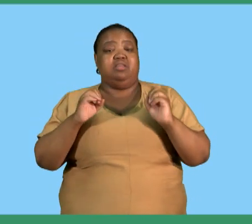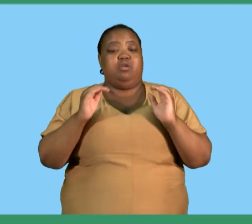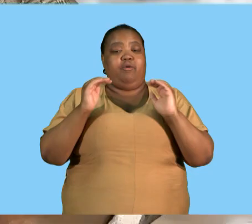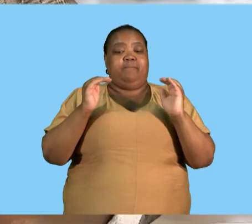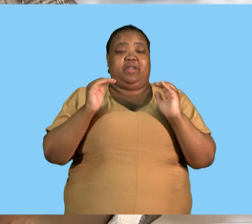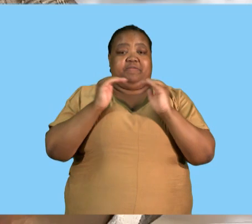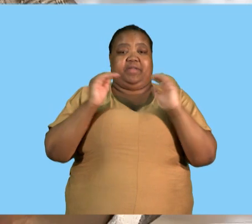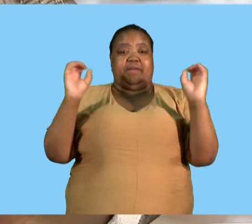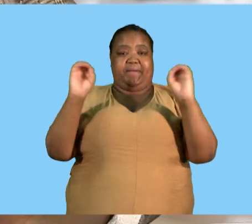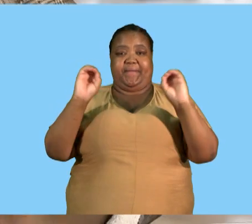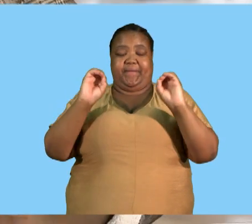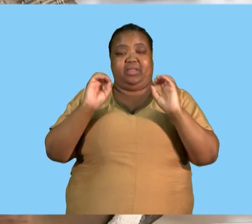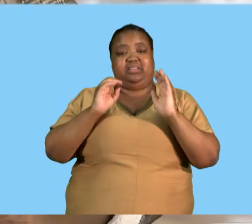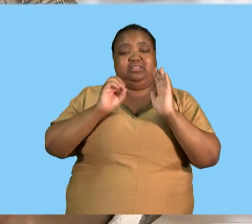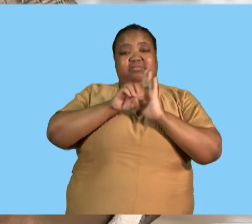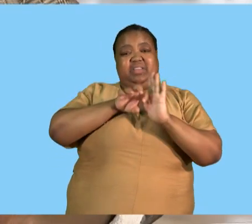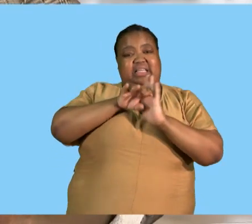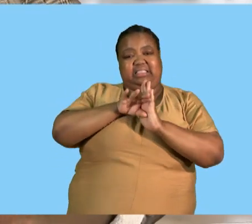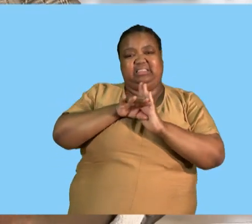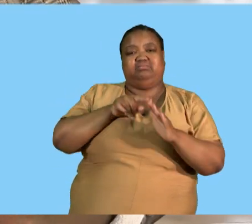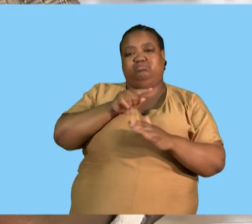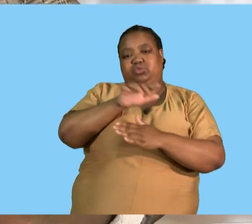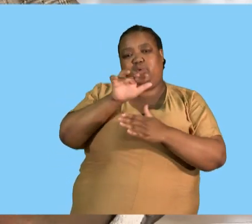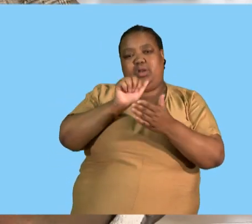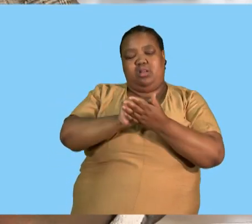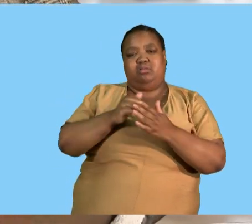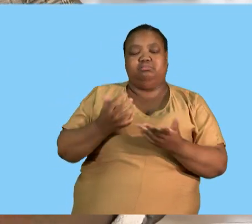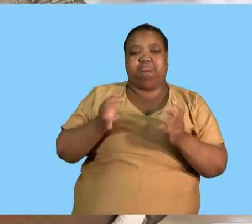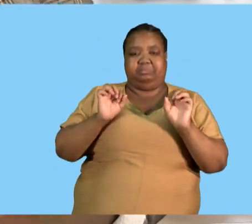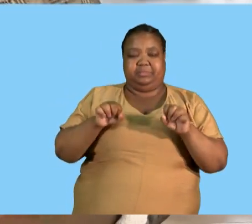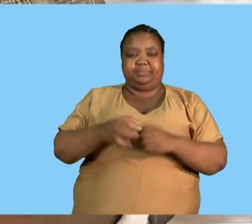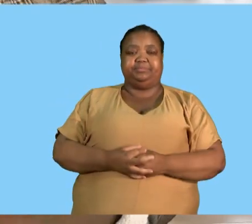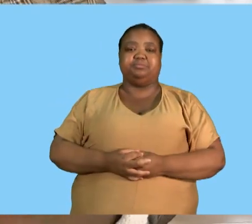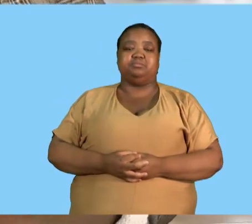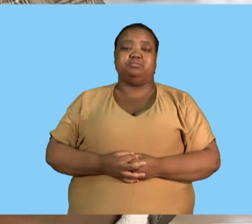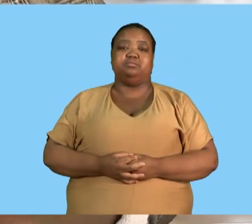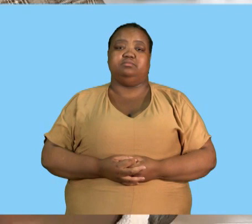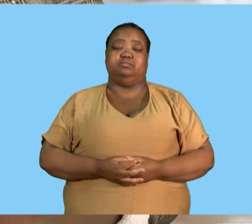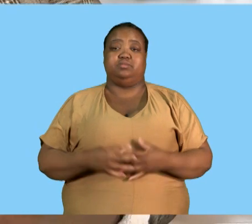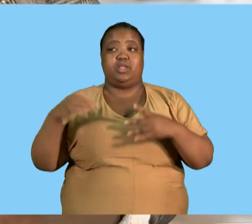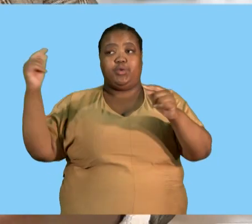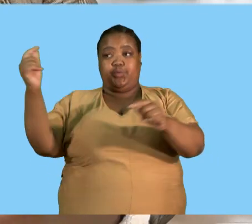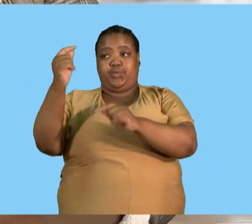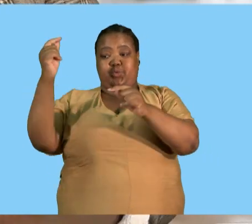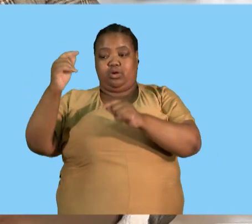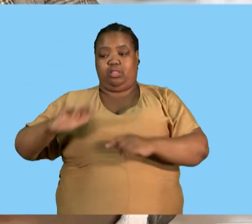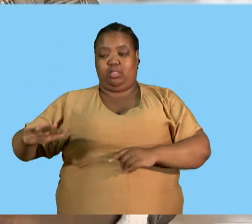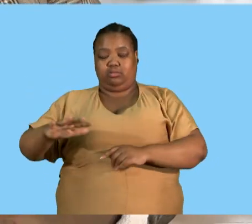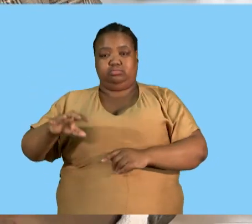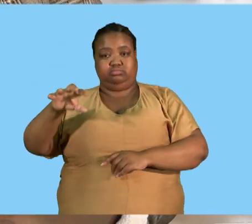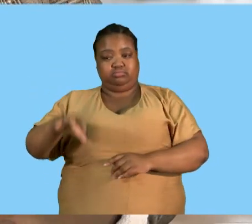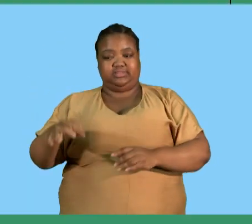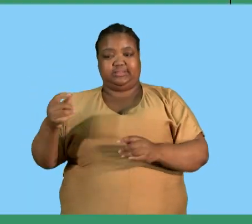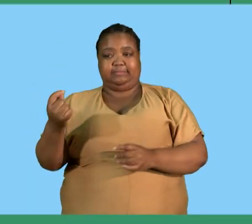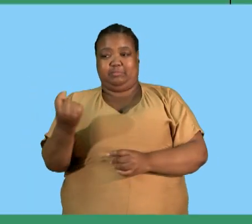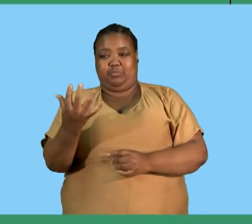is unethical. Right, to go to the second one, which is pricing of goods in rural